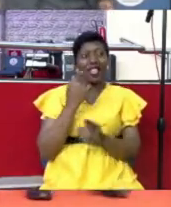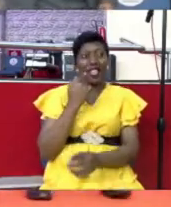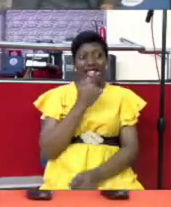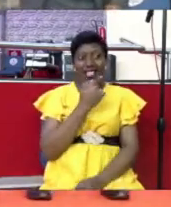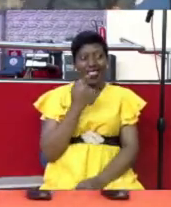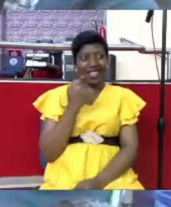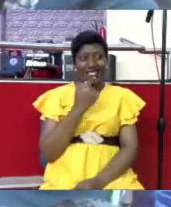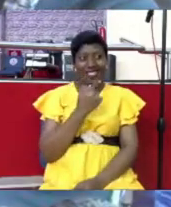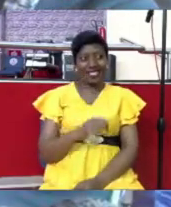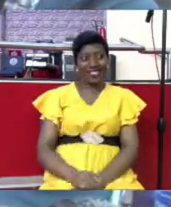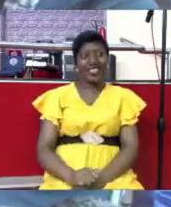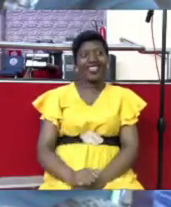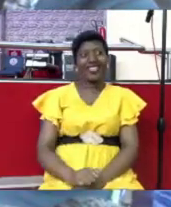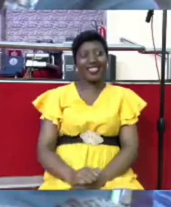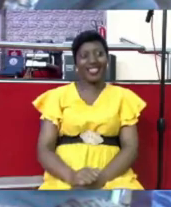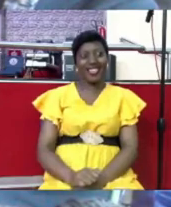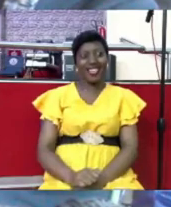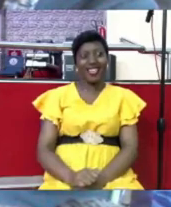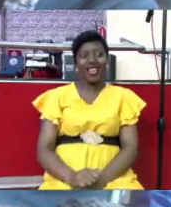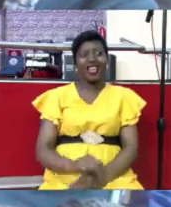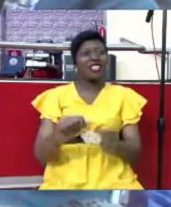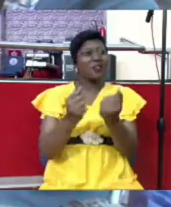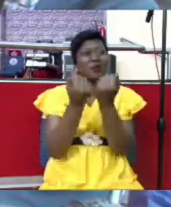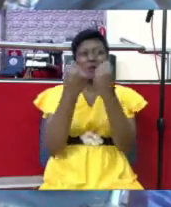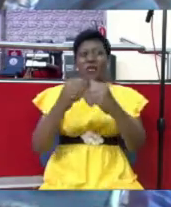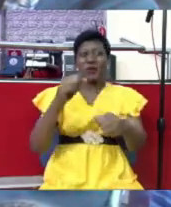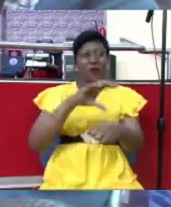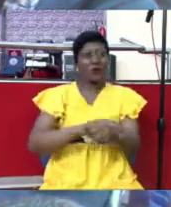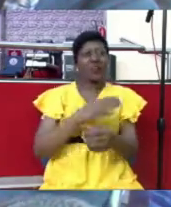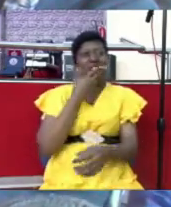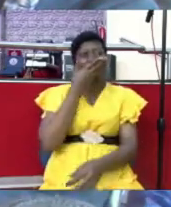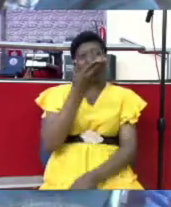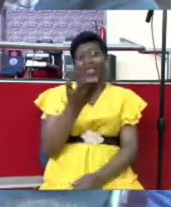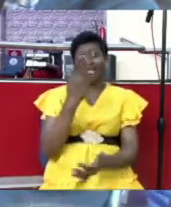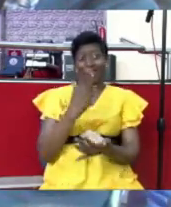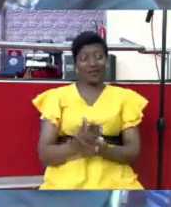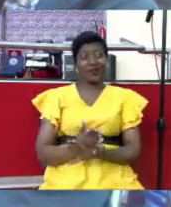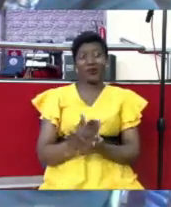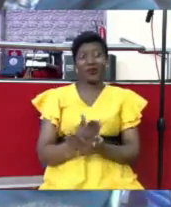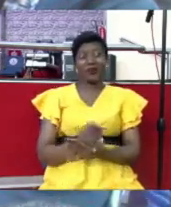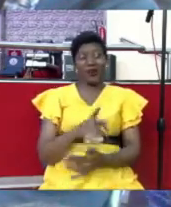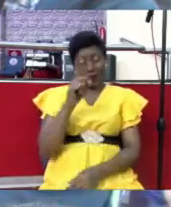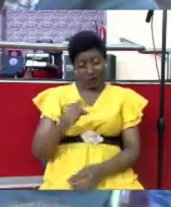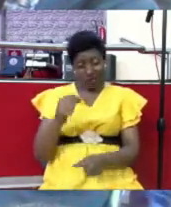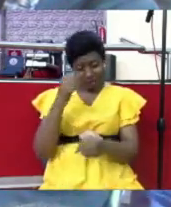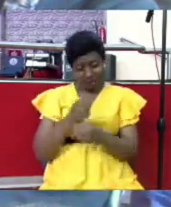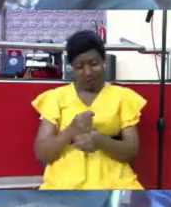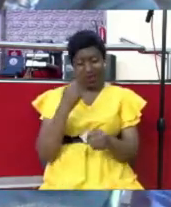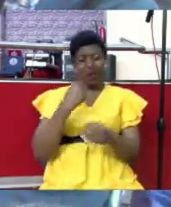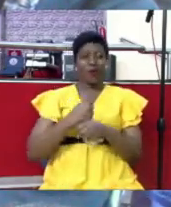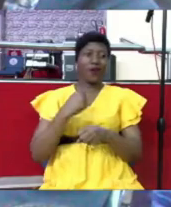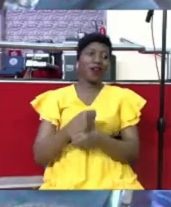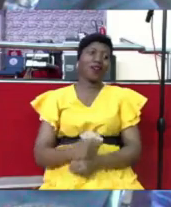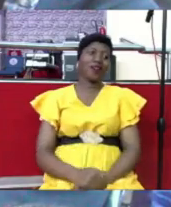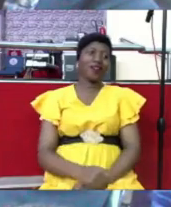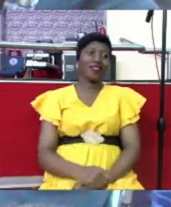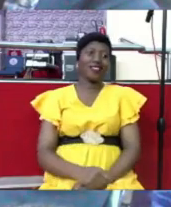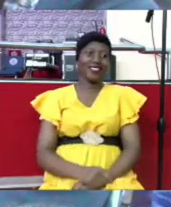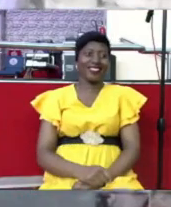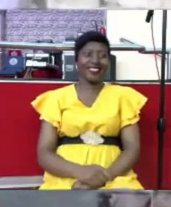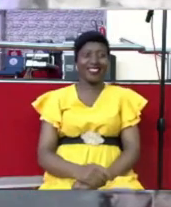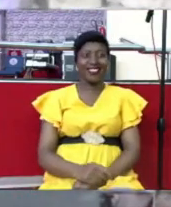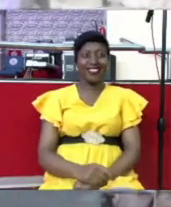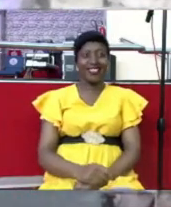Bwana asifiwe. Will you get the answer? Uje, utapata jibu. You can't get the answer. Hawezi pata jibu. You must put